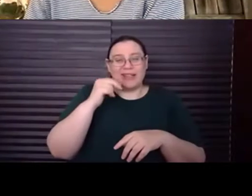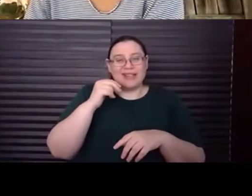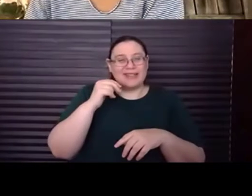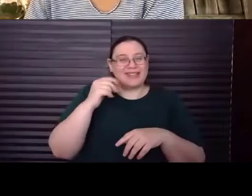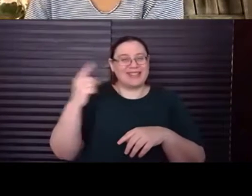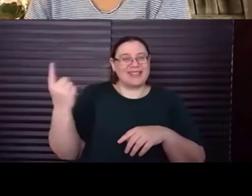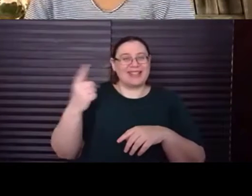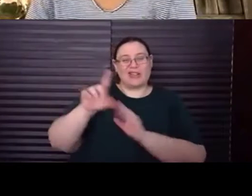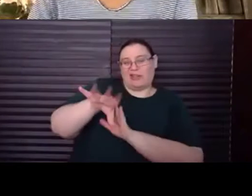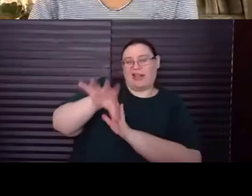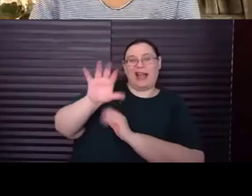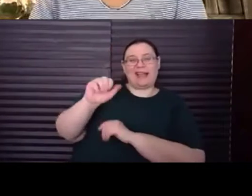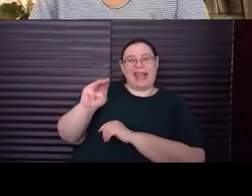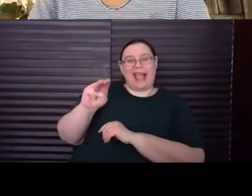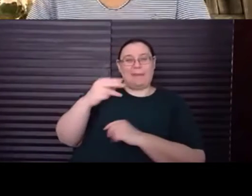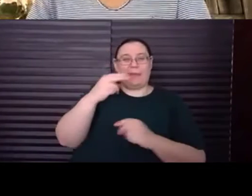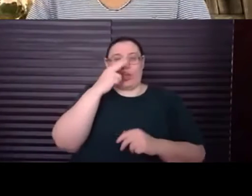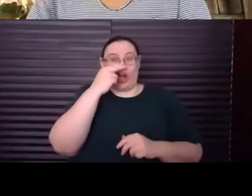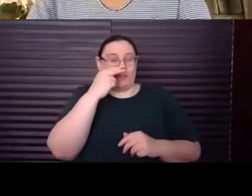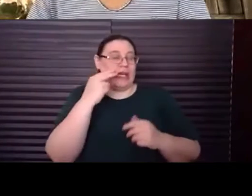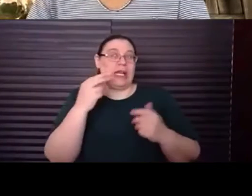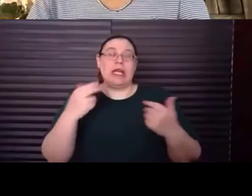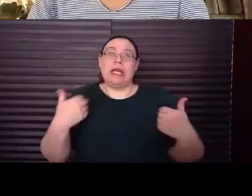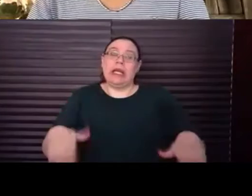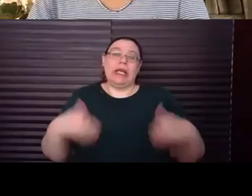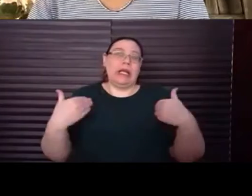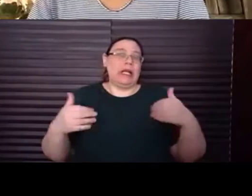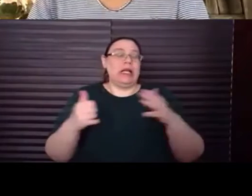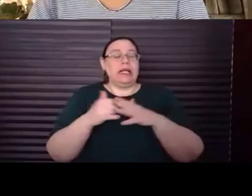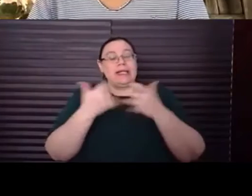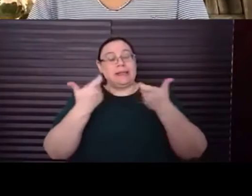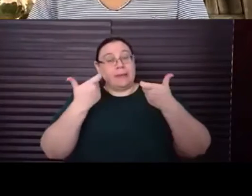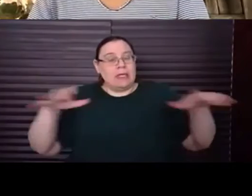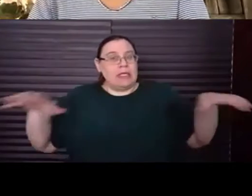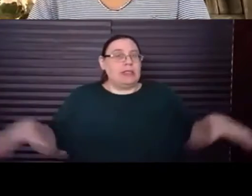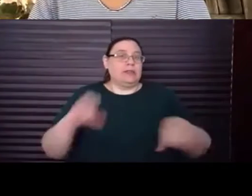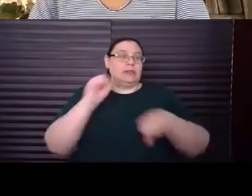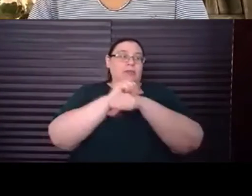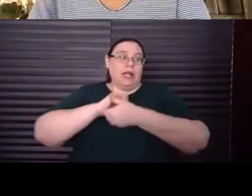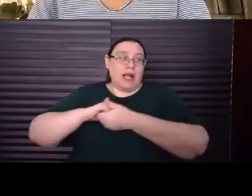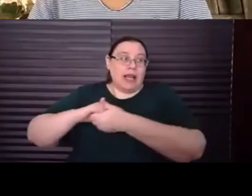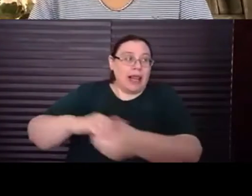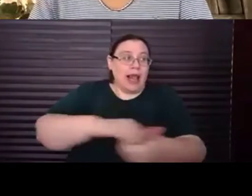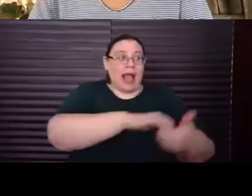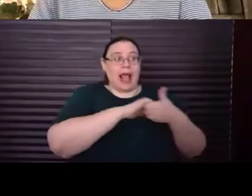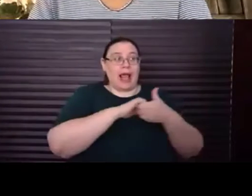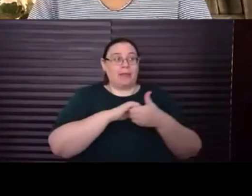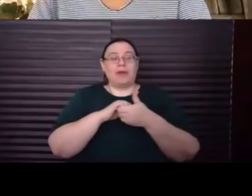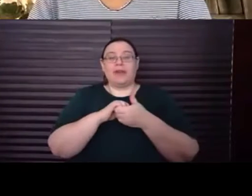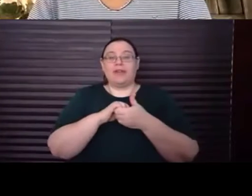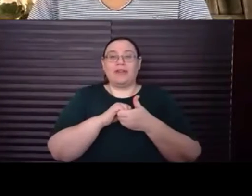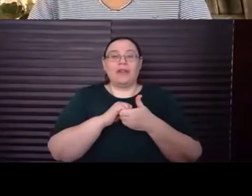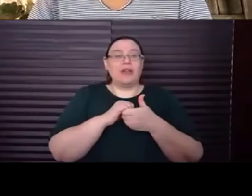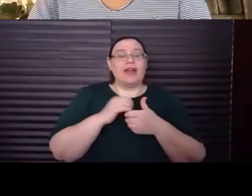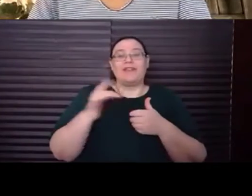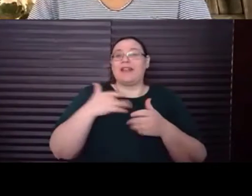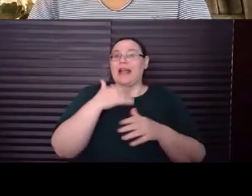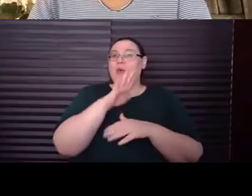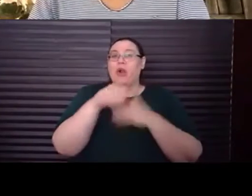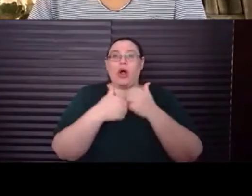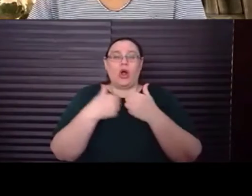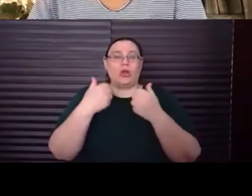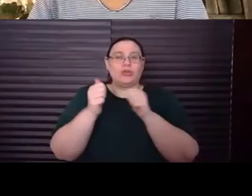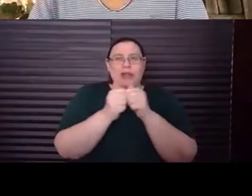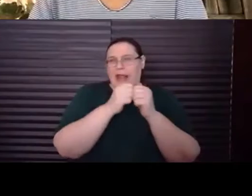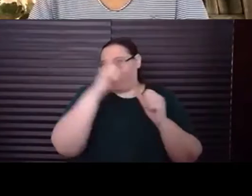cam comedy. And that has been a big collaborative effort. We've been we're like in a punch bowl together, just